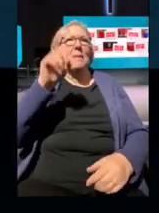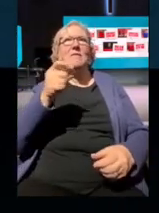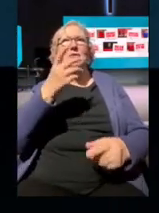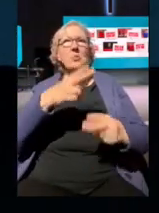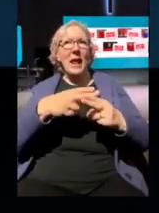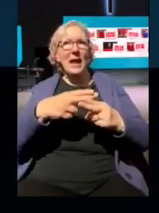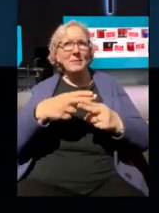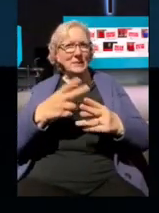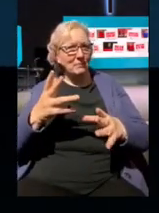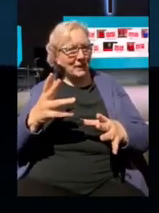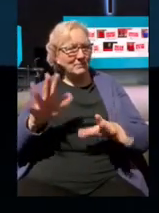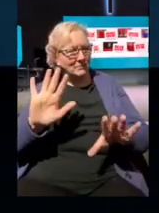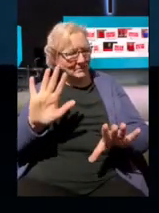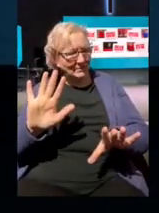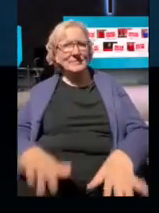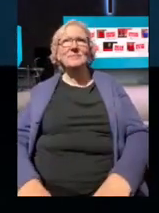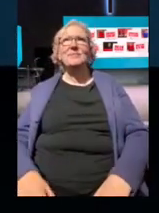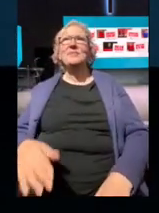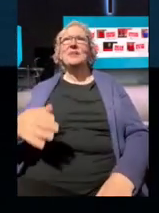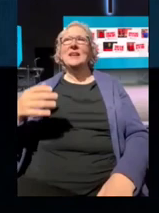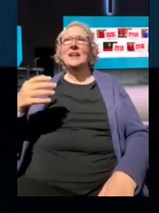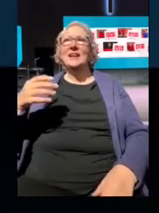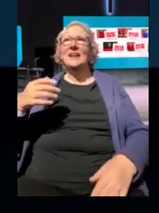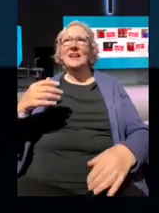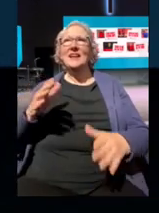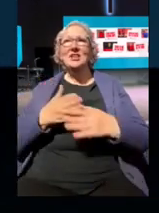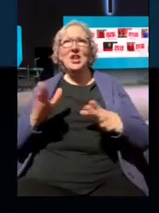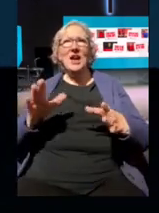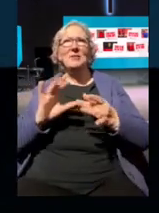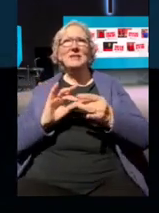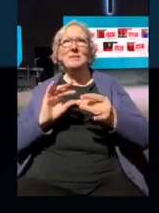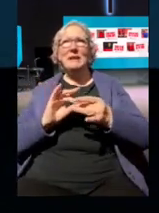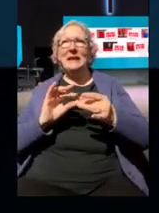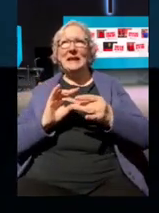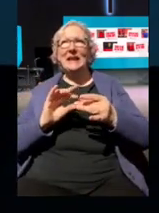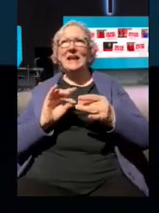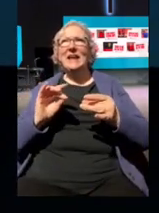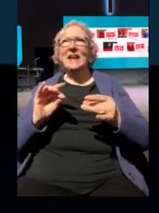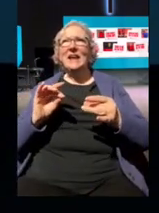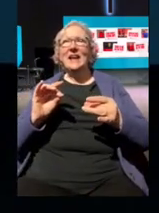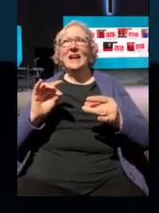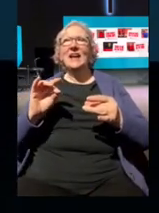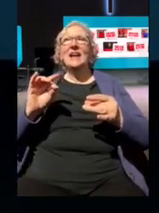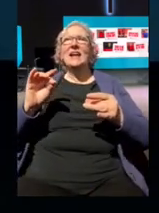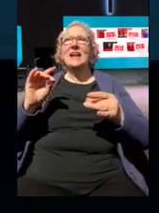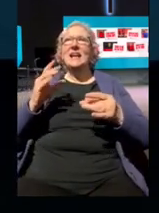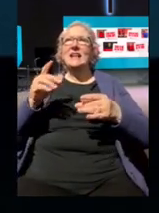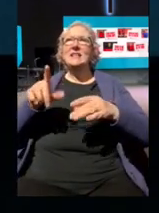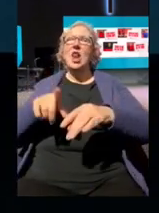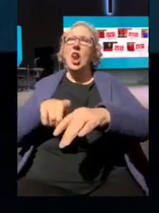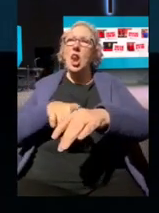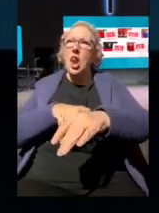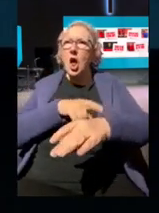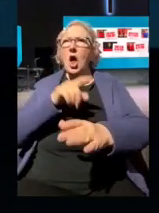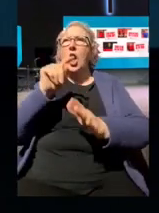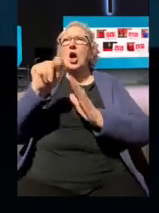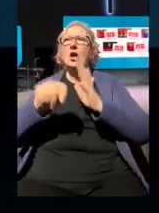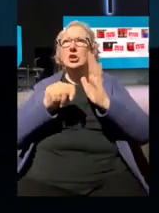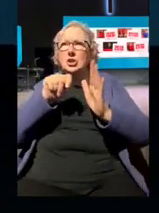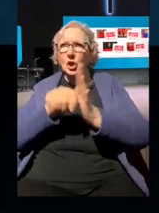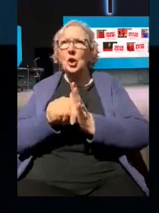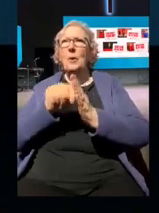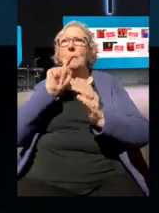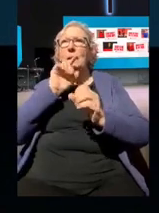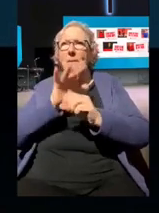anyway. You know, generally speaking, this is something that takes, it's a long-term thing to